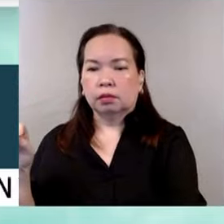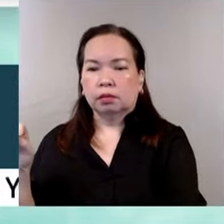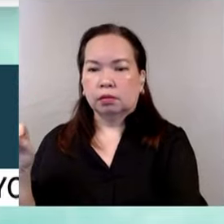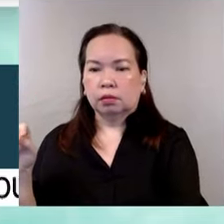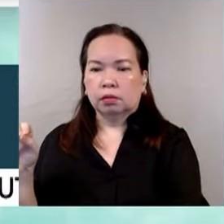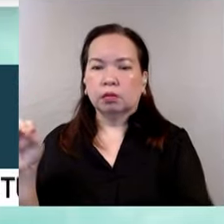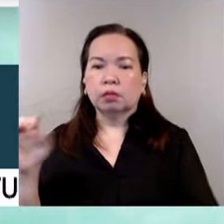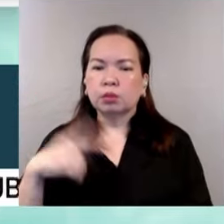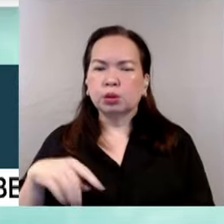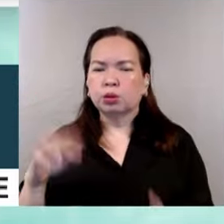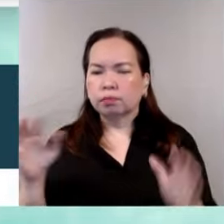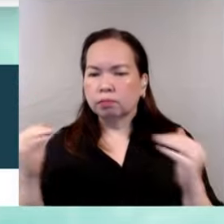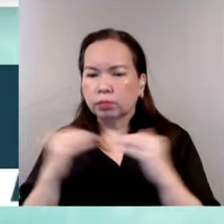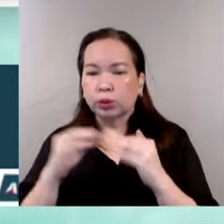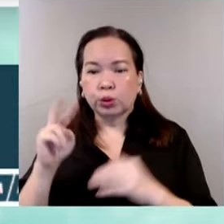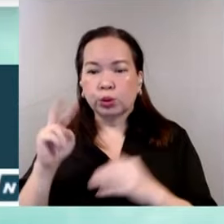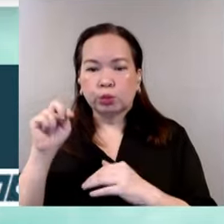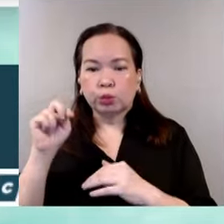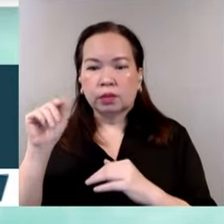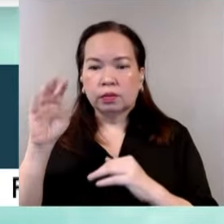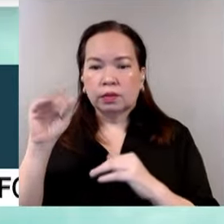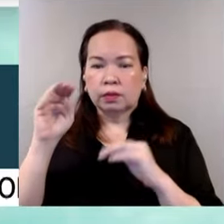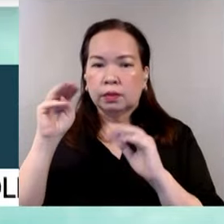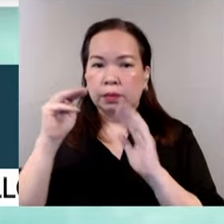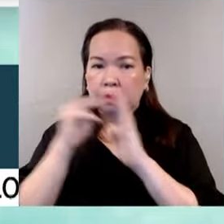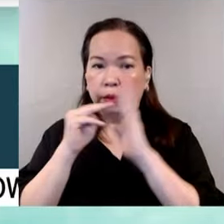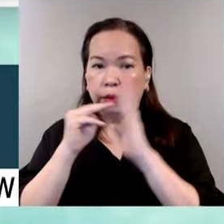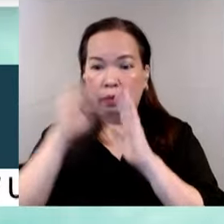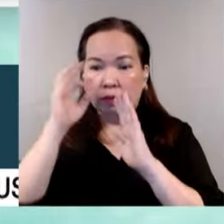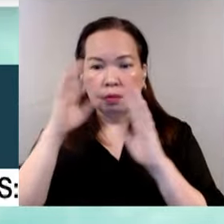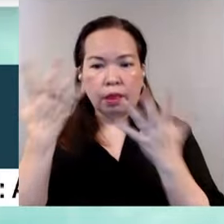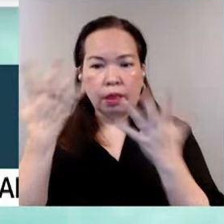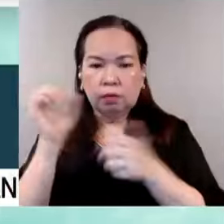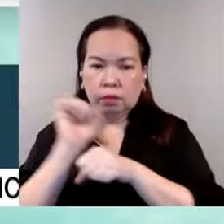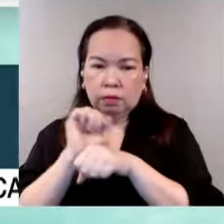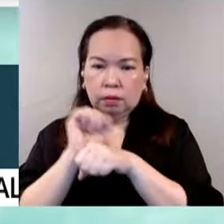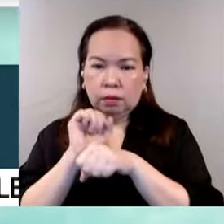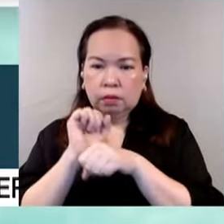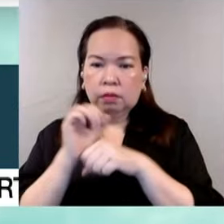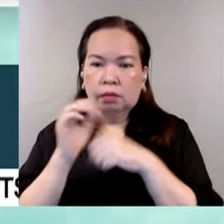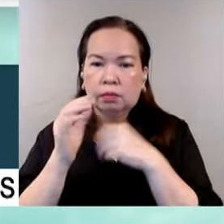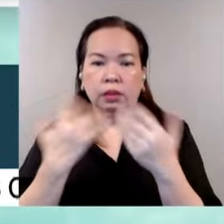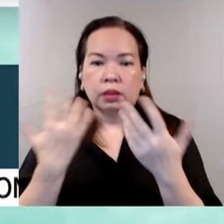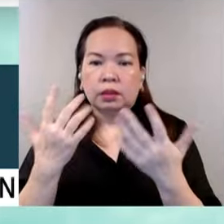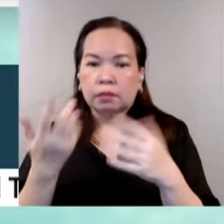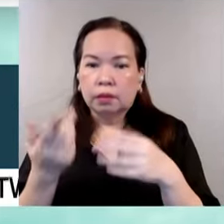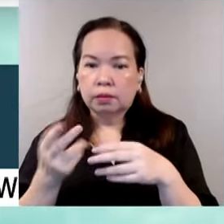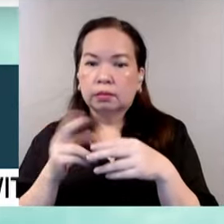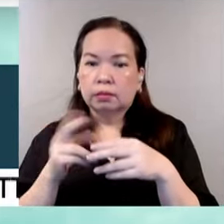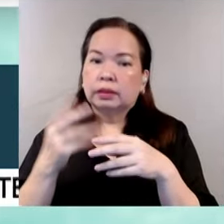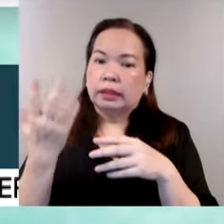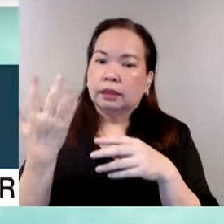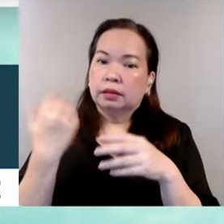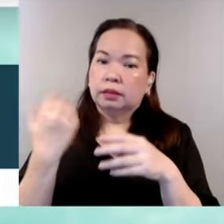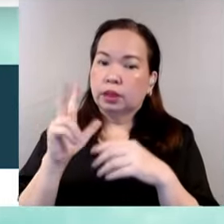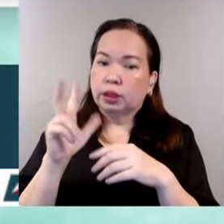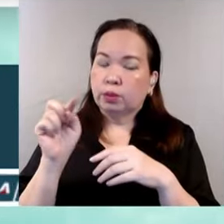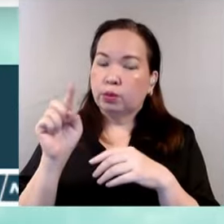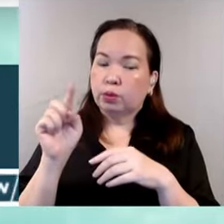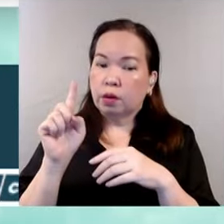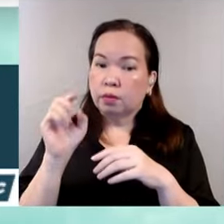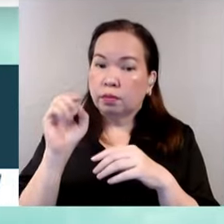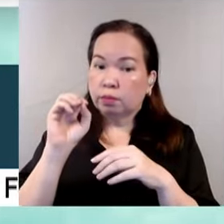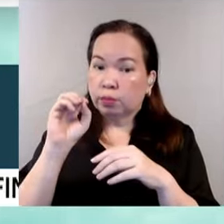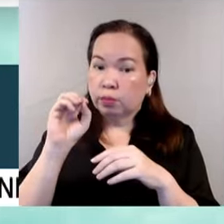million Filipinos out of work. This is up from 3.1% in December last year, but lower than the rate recorded a year